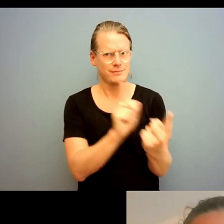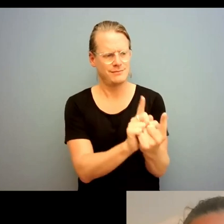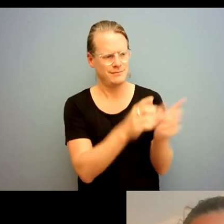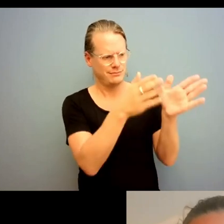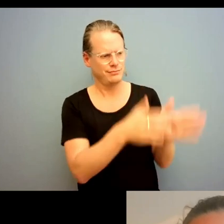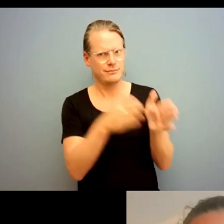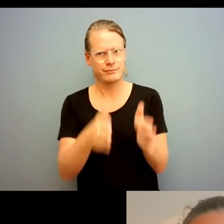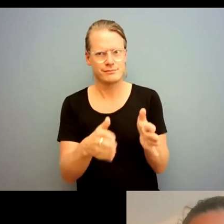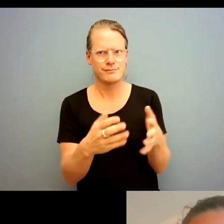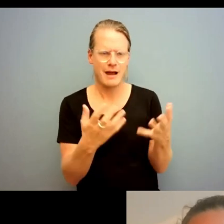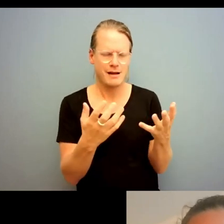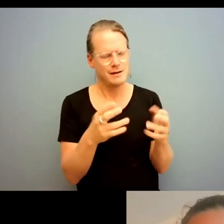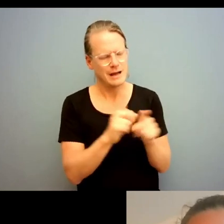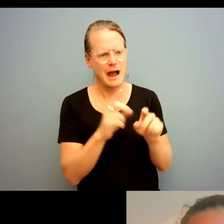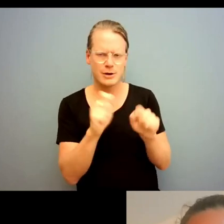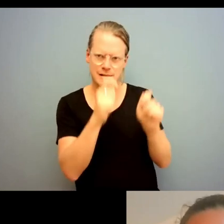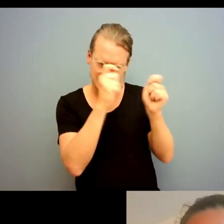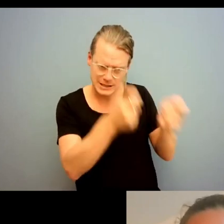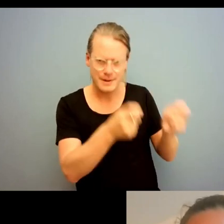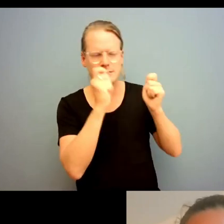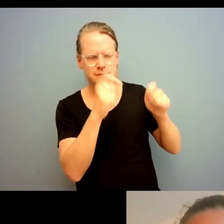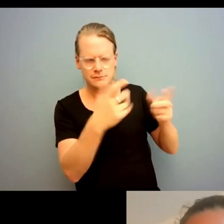and understanding. And